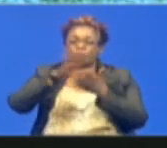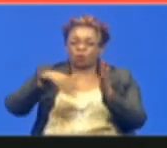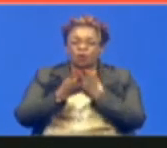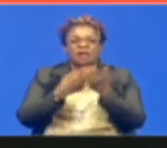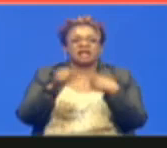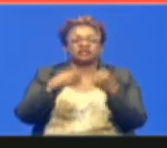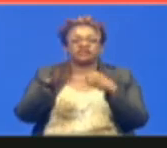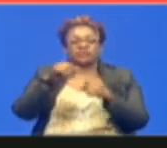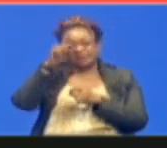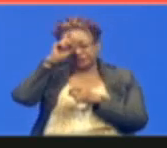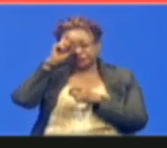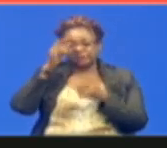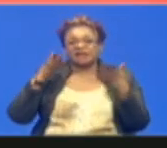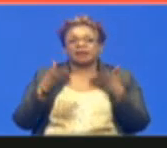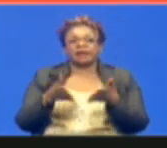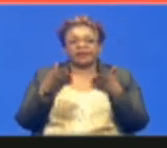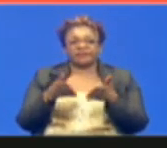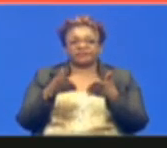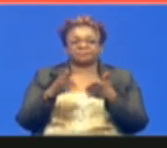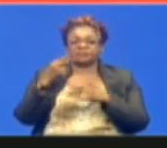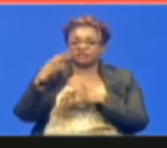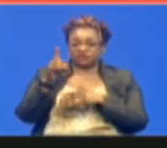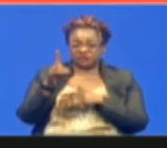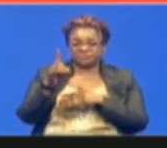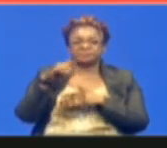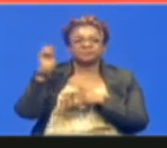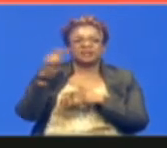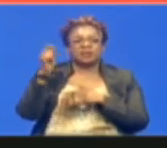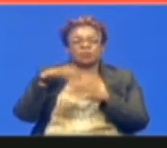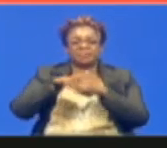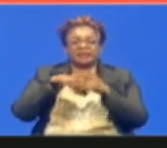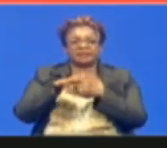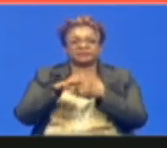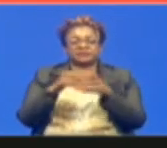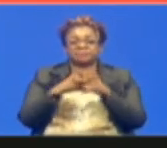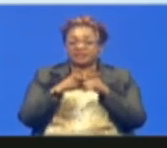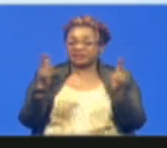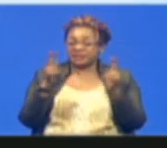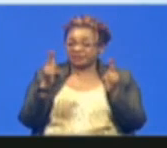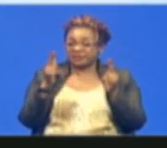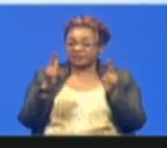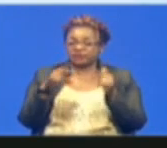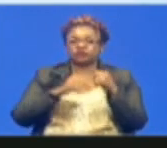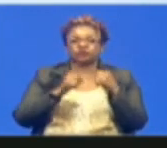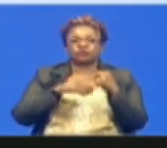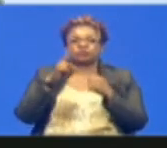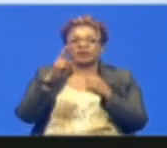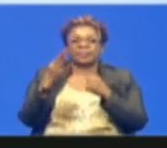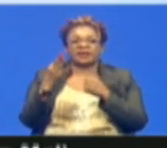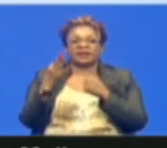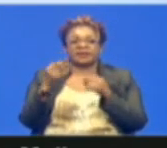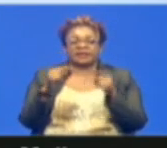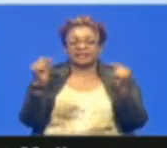from Egypt live and in HD. Kenya will play its opener of the Continental Showpiece on June 23rd